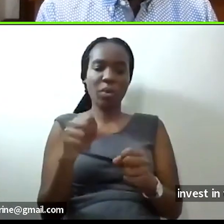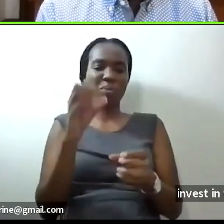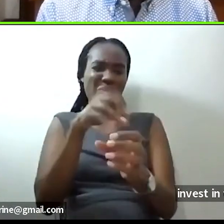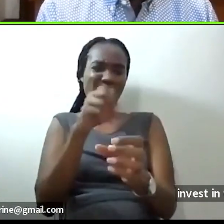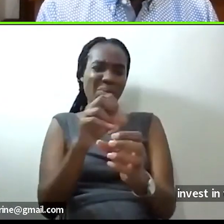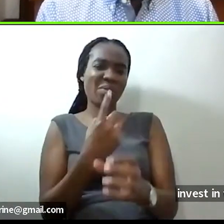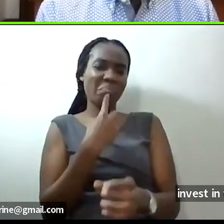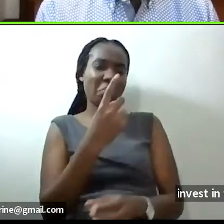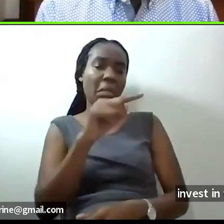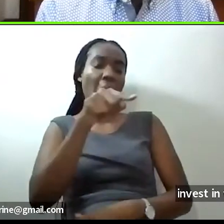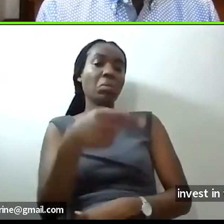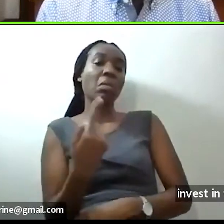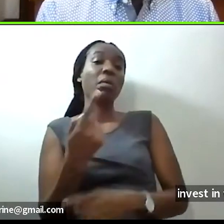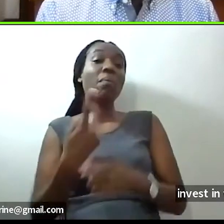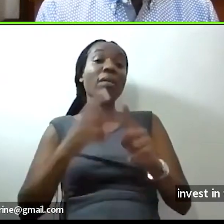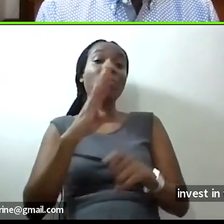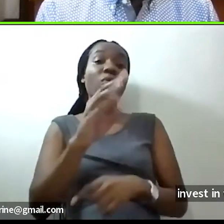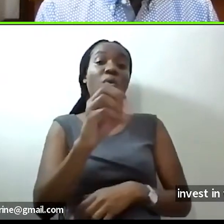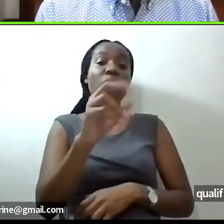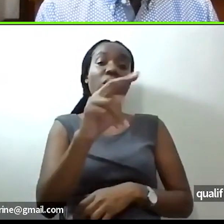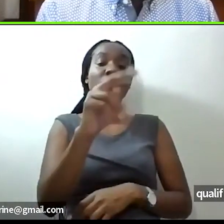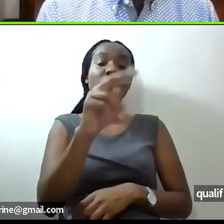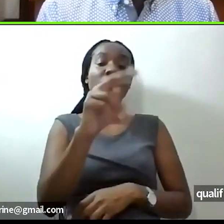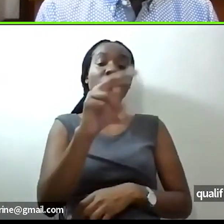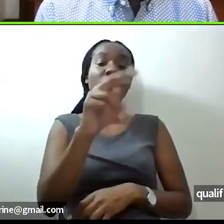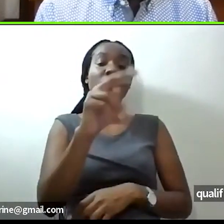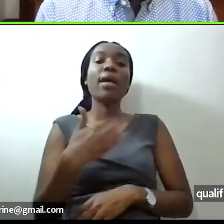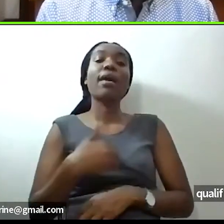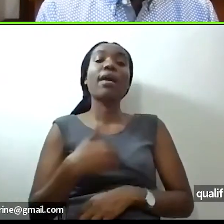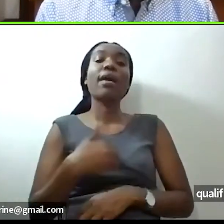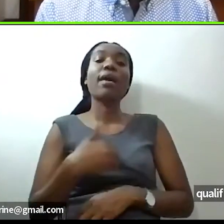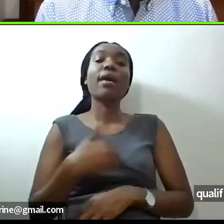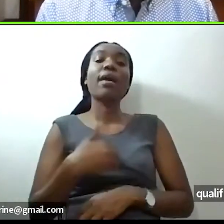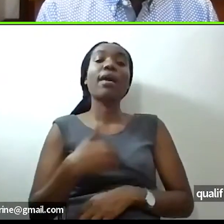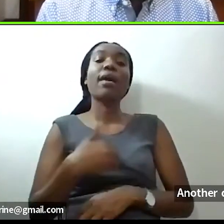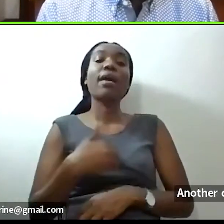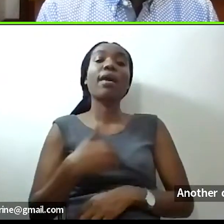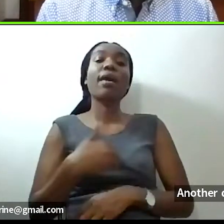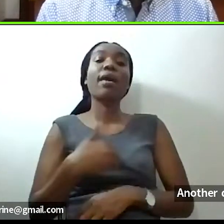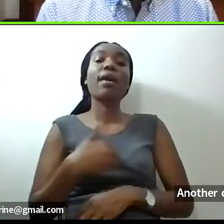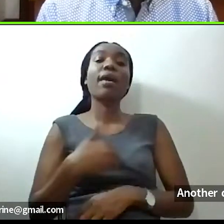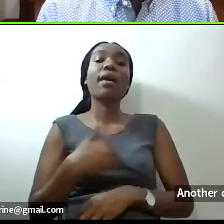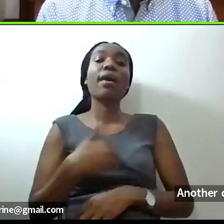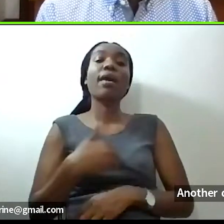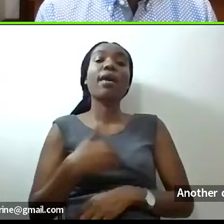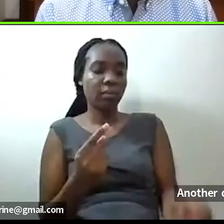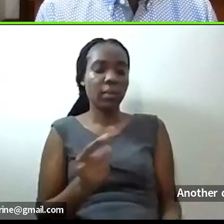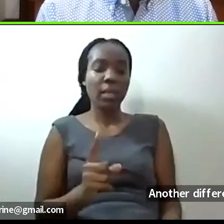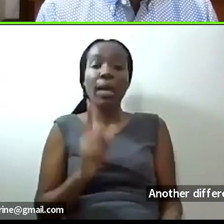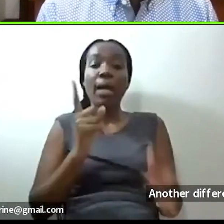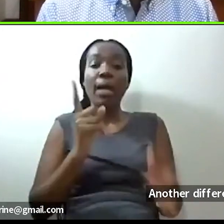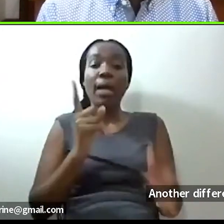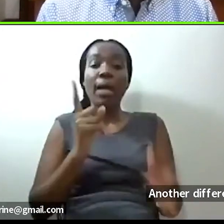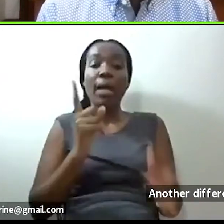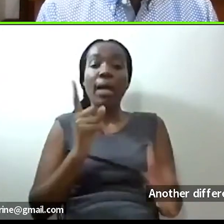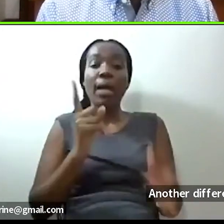shillings. Another difference is that for the treasury bills, these are not traded at the NSE or